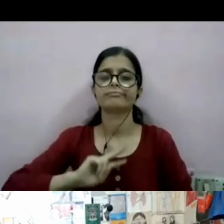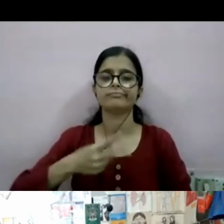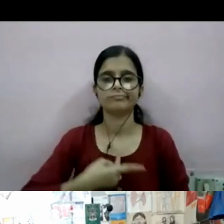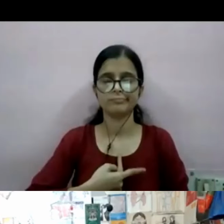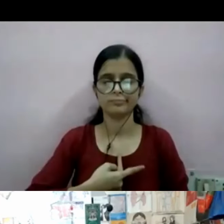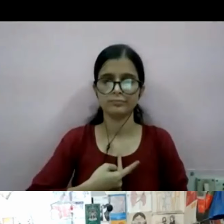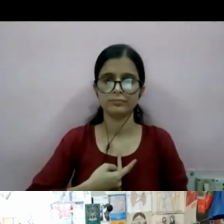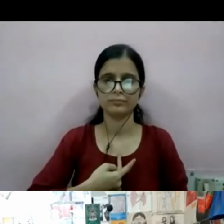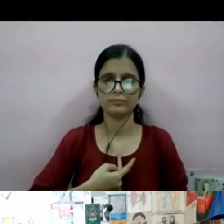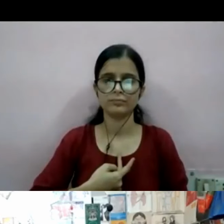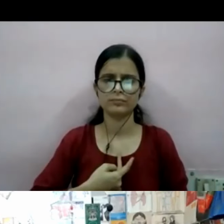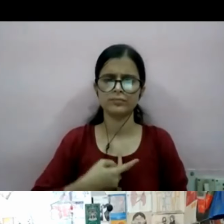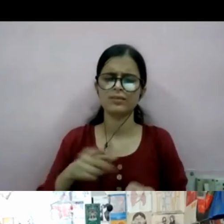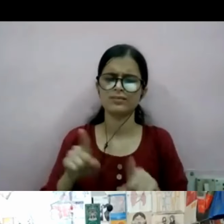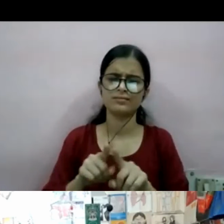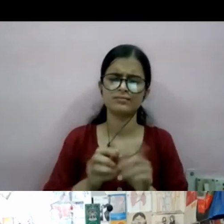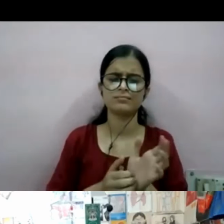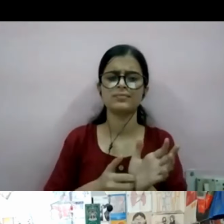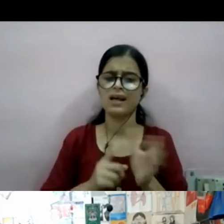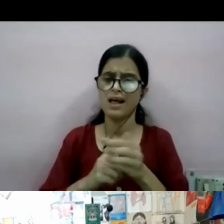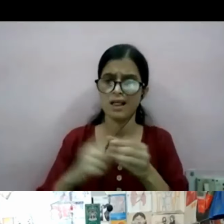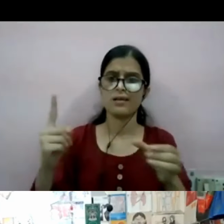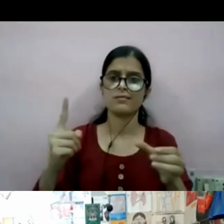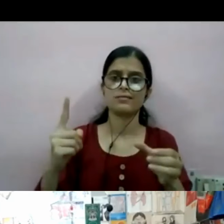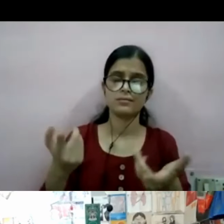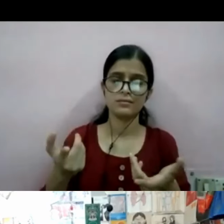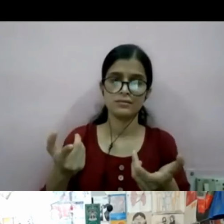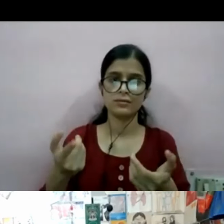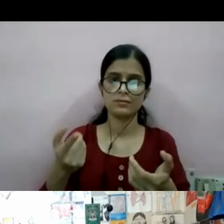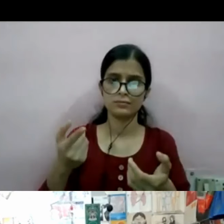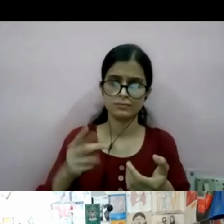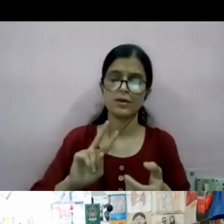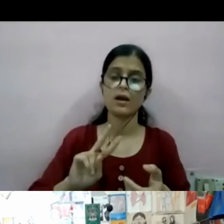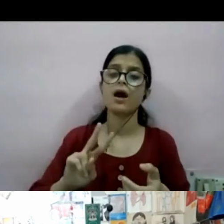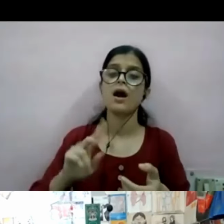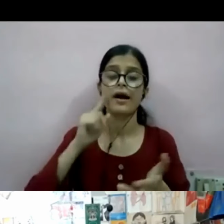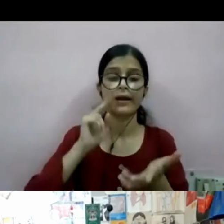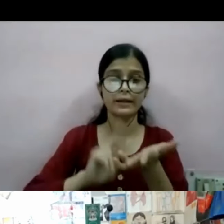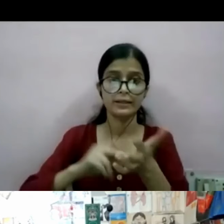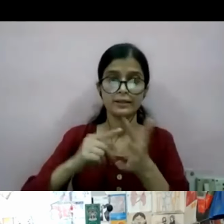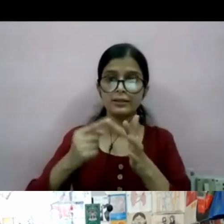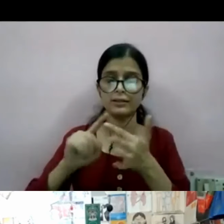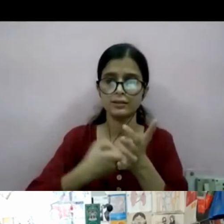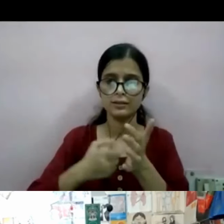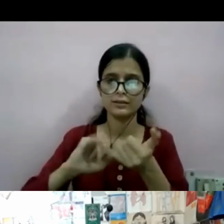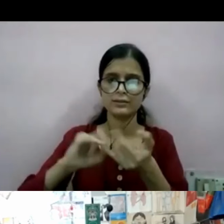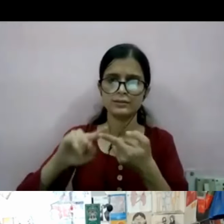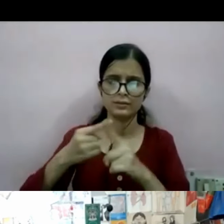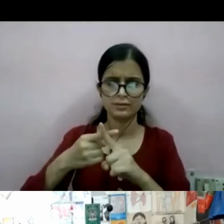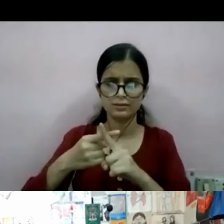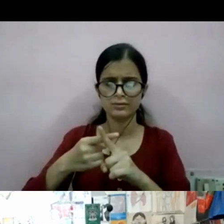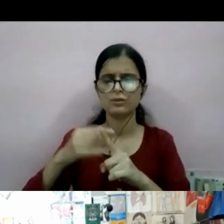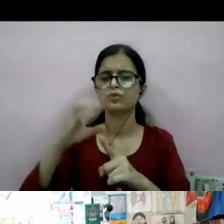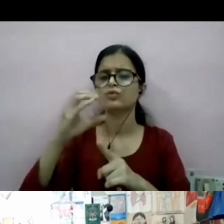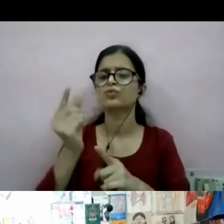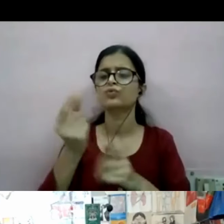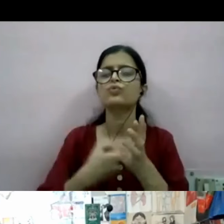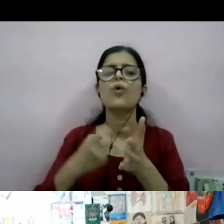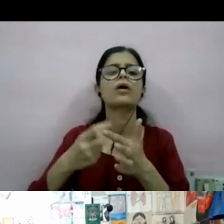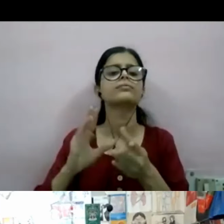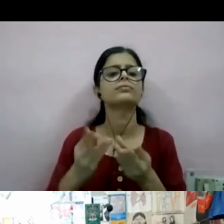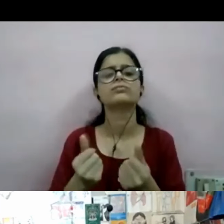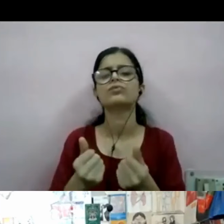or elimination. And in the case of intersex, she says cure involves surgical creation